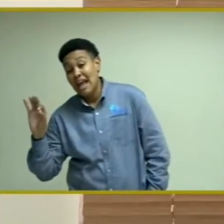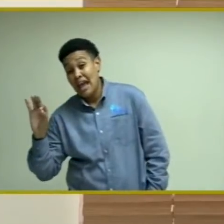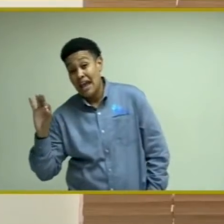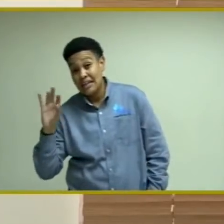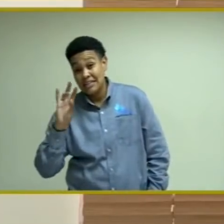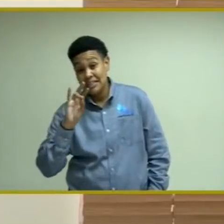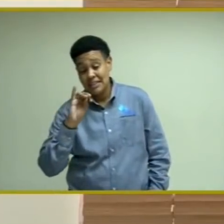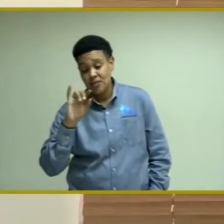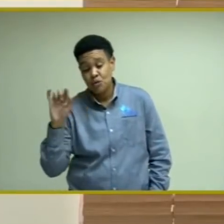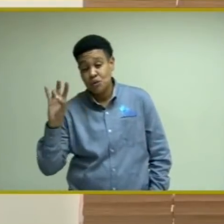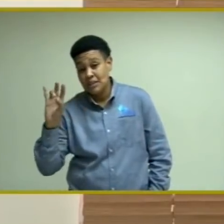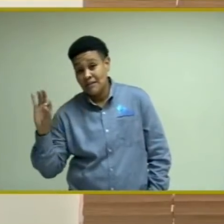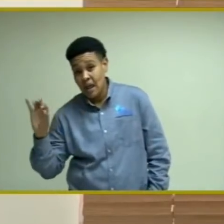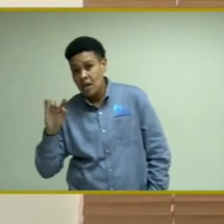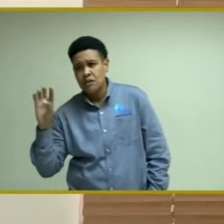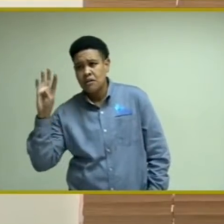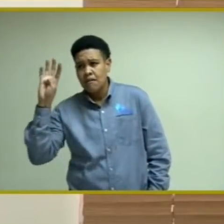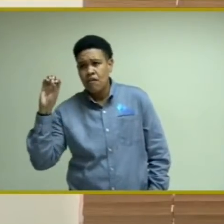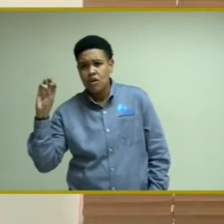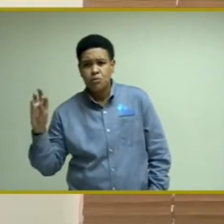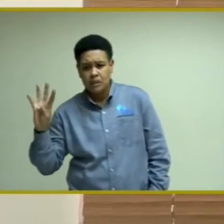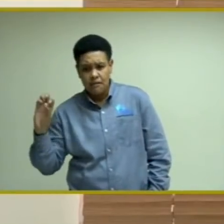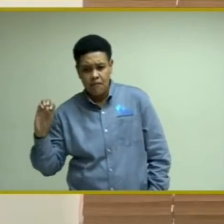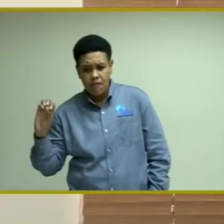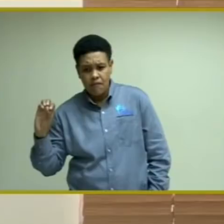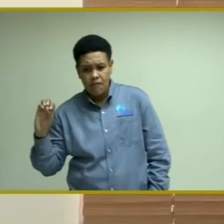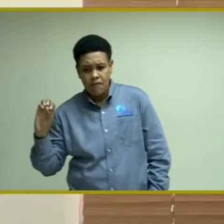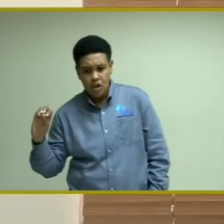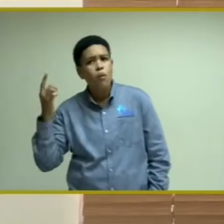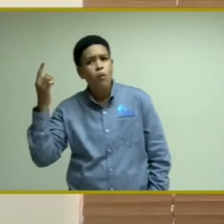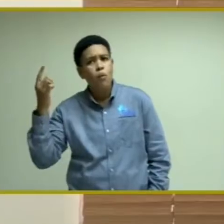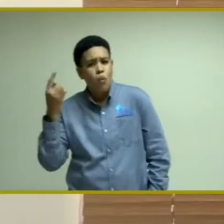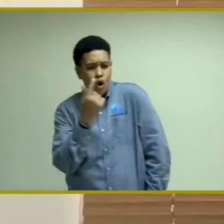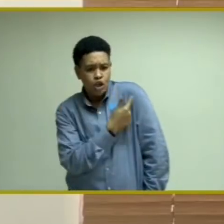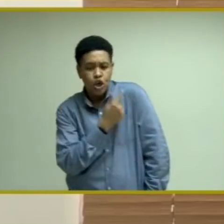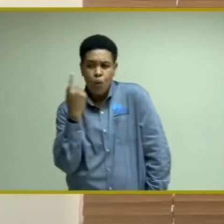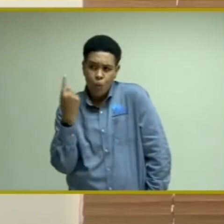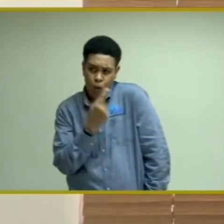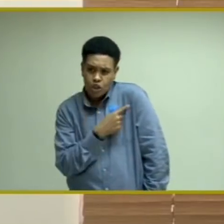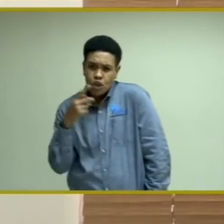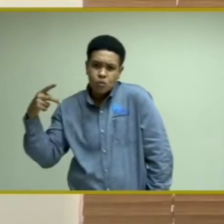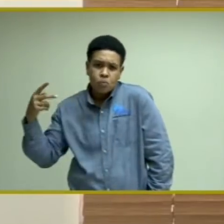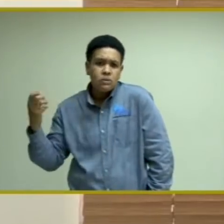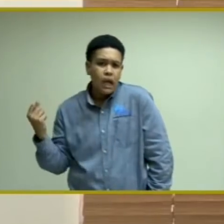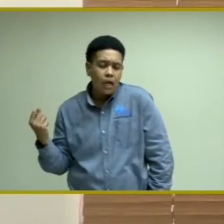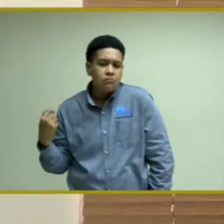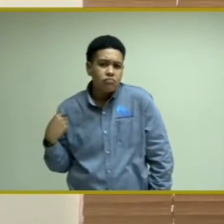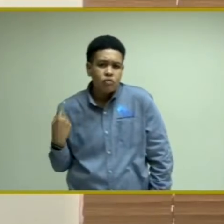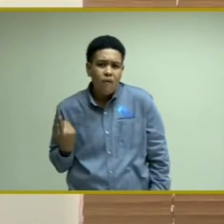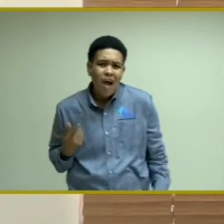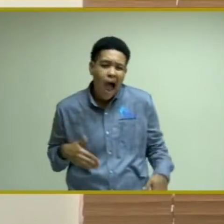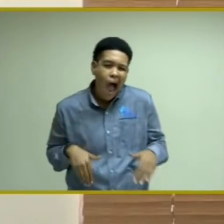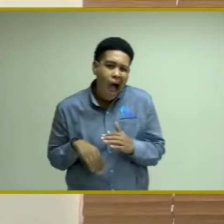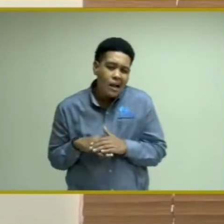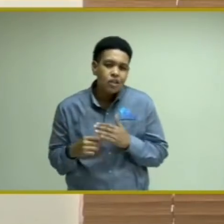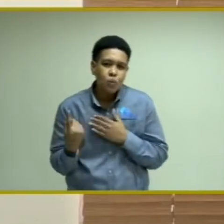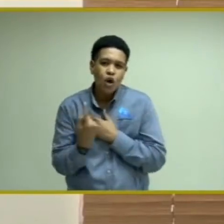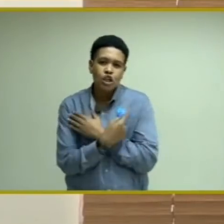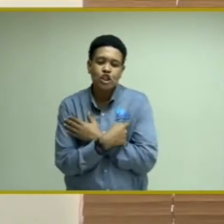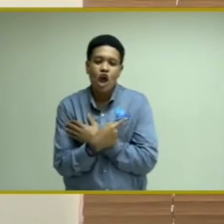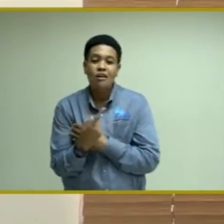one dose, that is contributing to the decrease in the